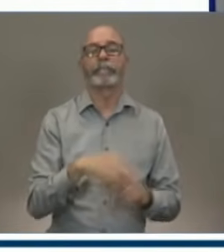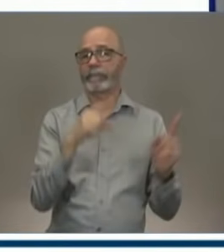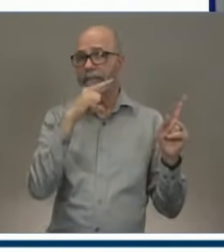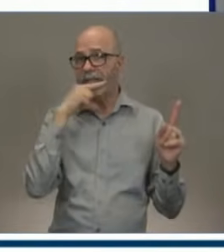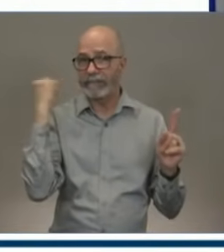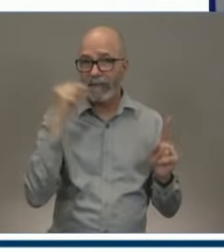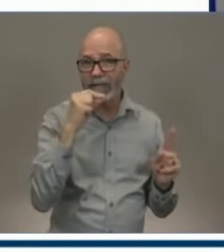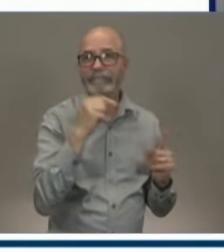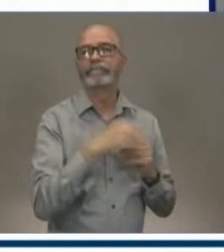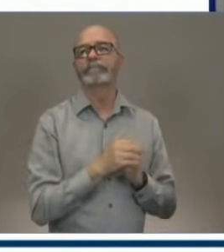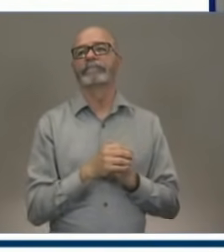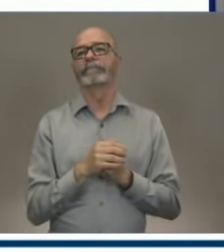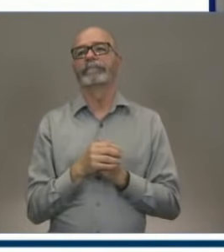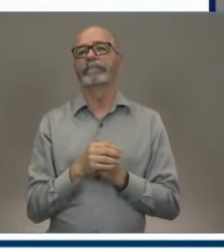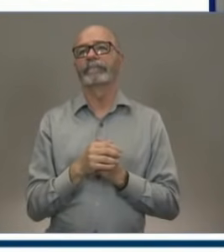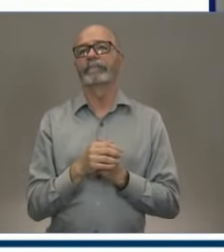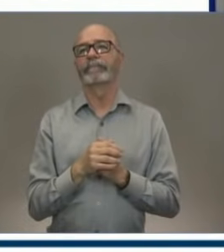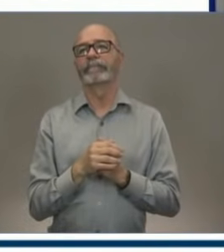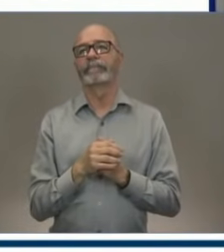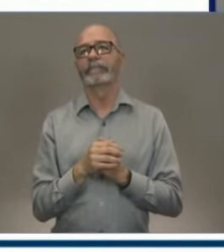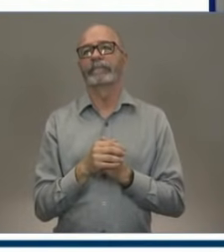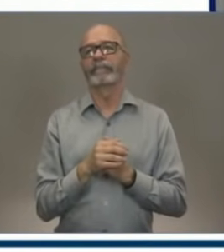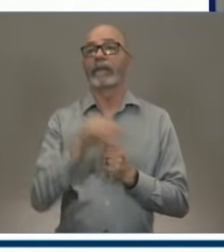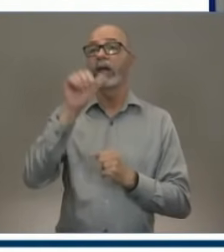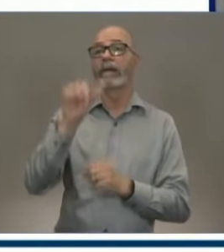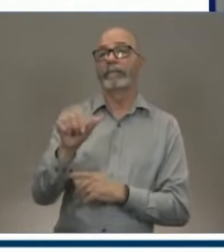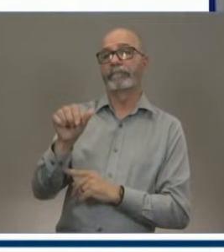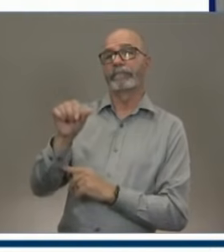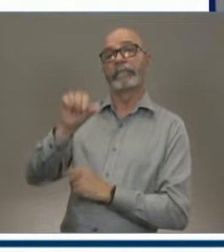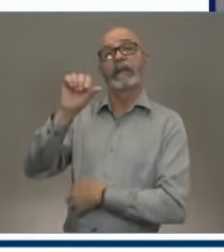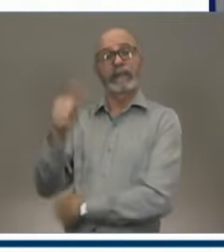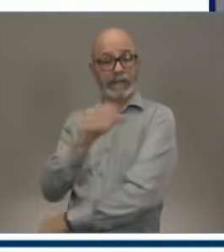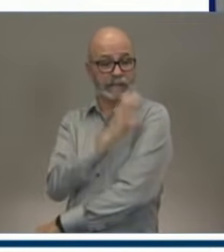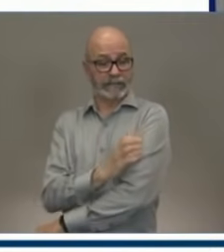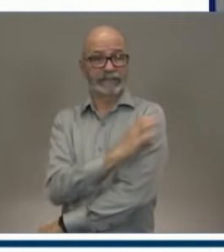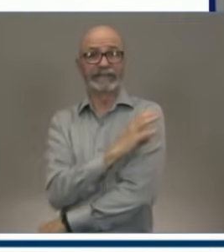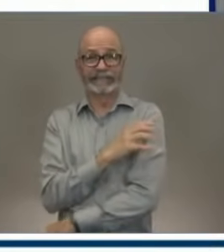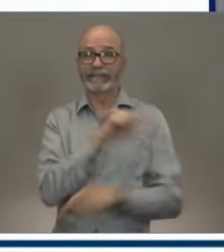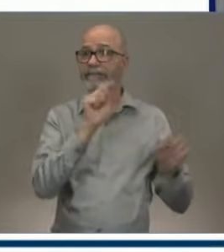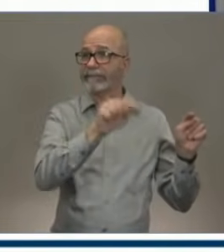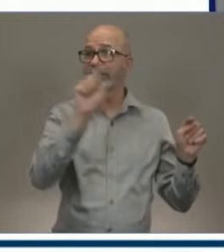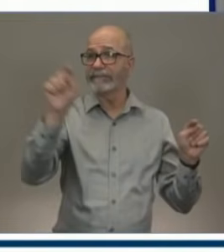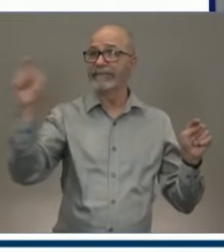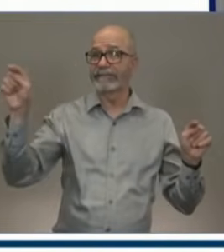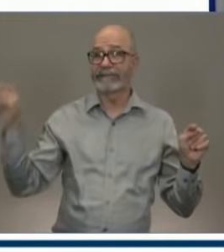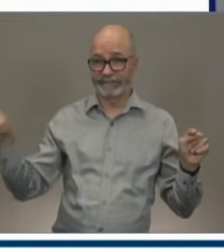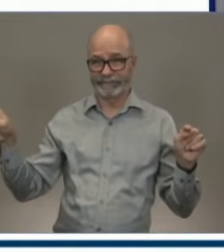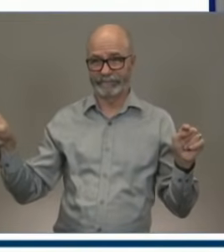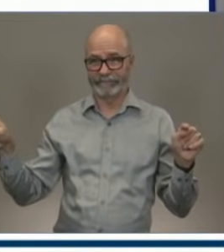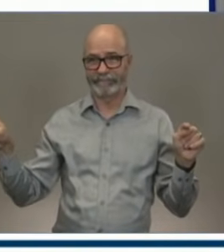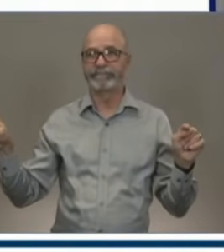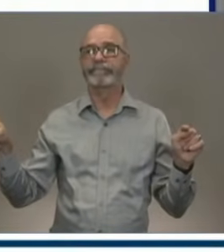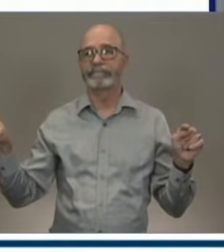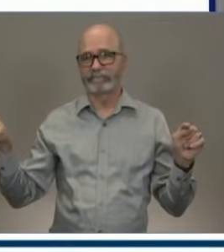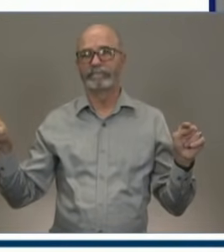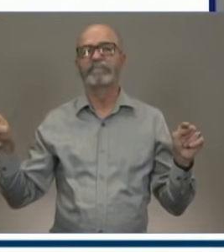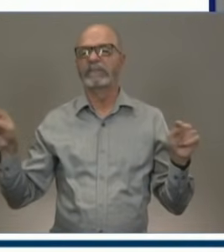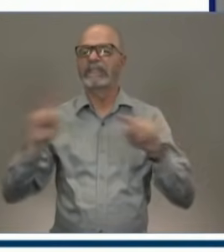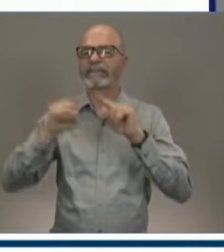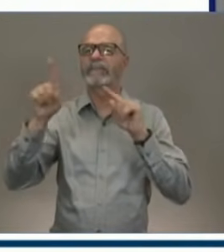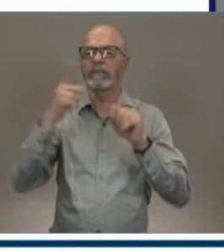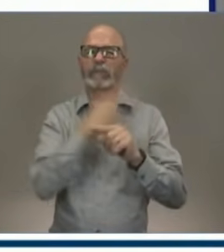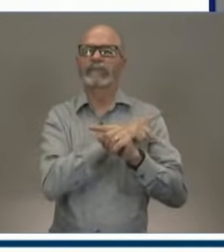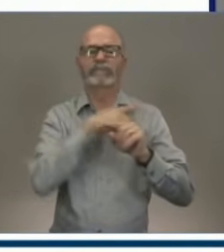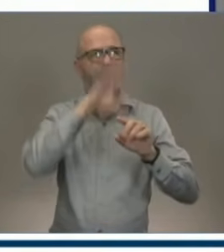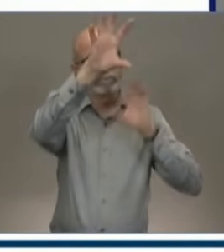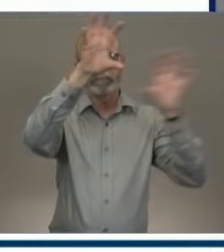are also running clinics in 2 of our other largest long-term care facilities in the province. All workers and residents should have their first